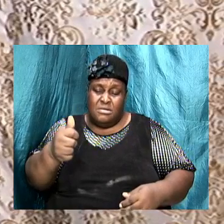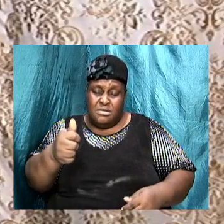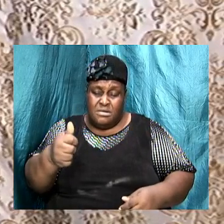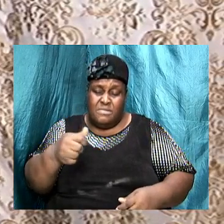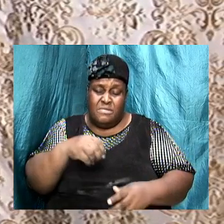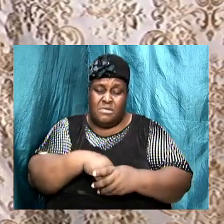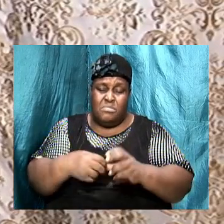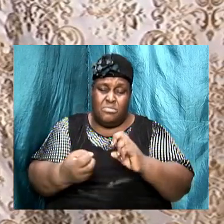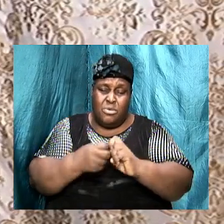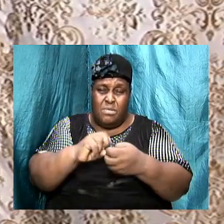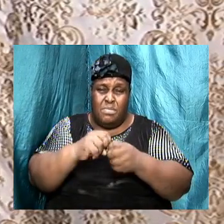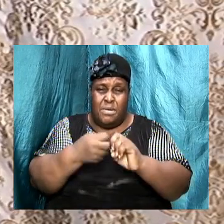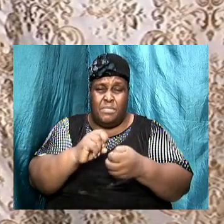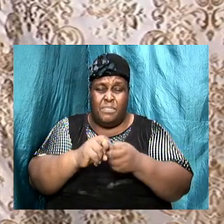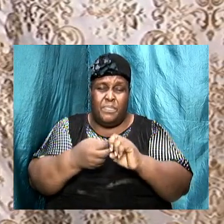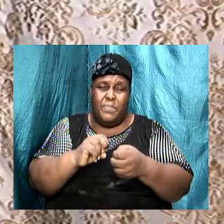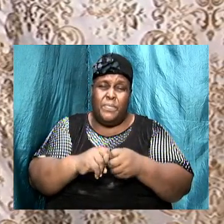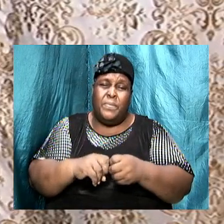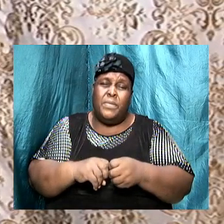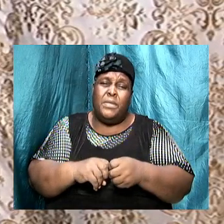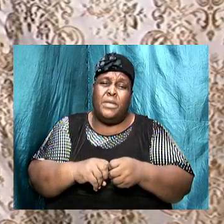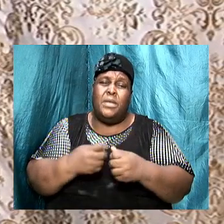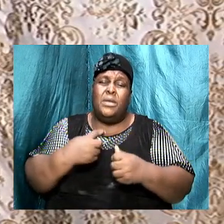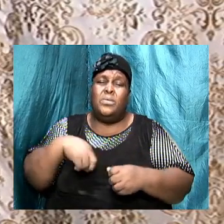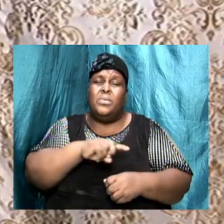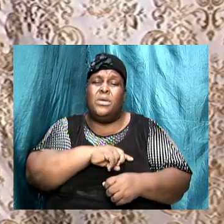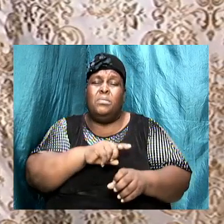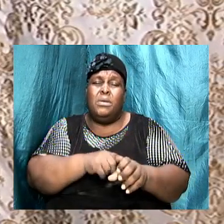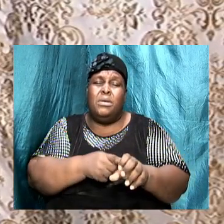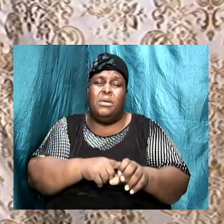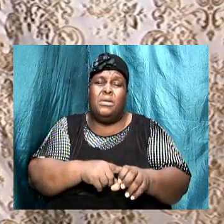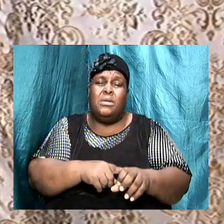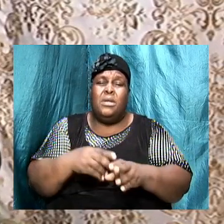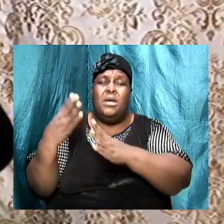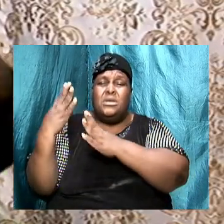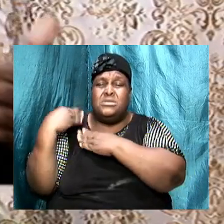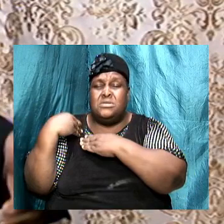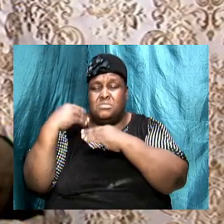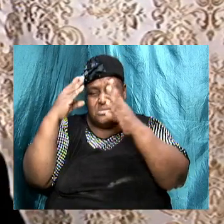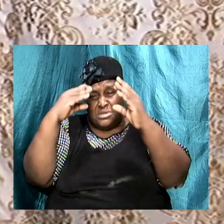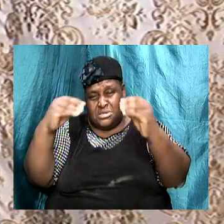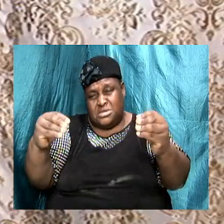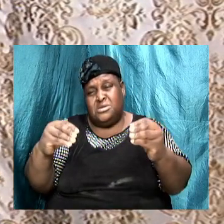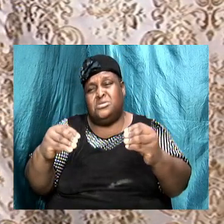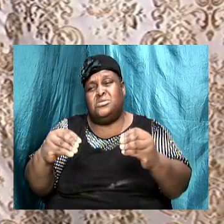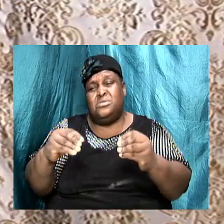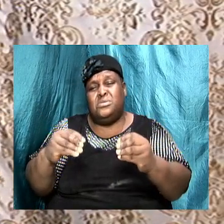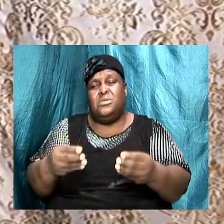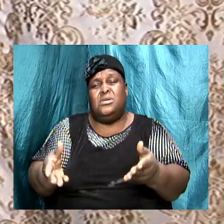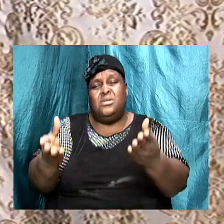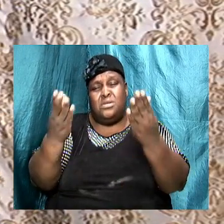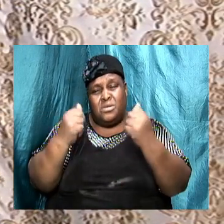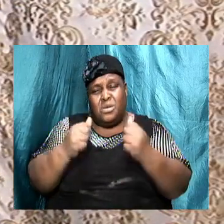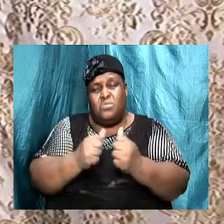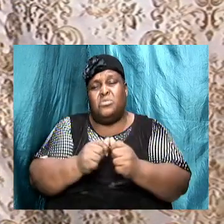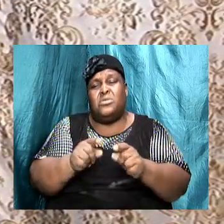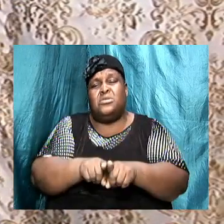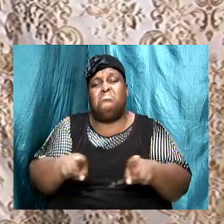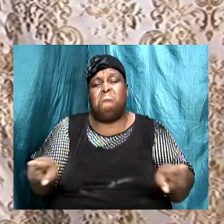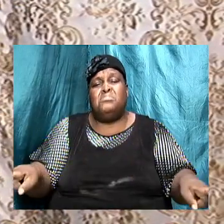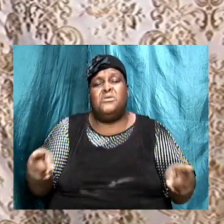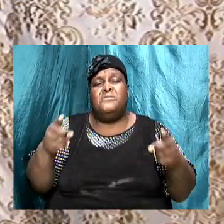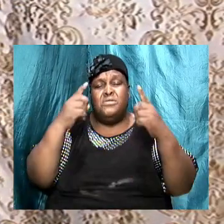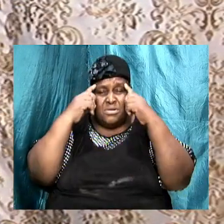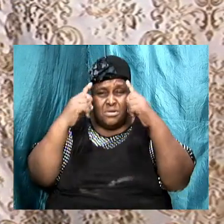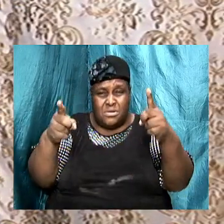that we start accepting teachings that comes along with a certain kind of doctrine. We are going to find